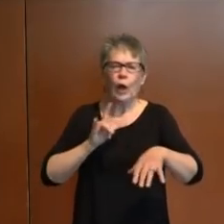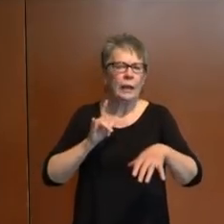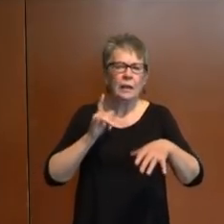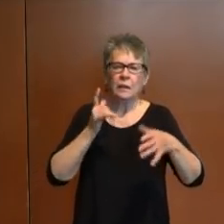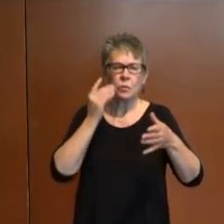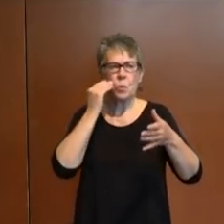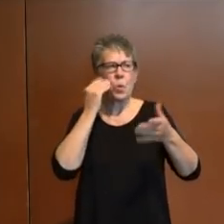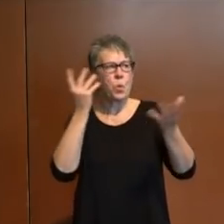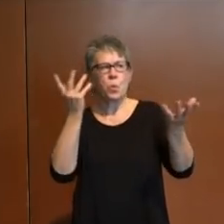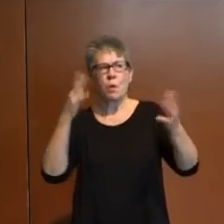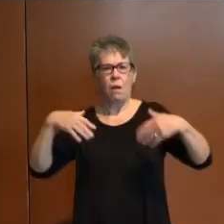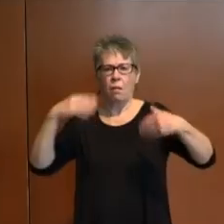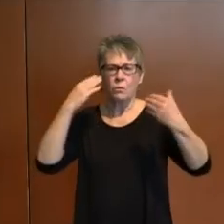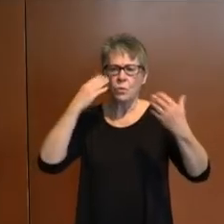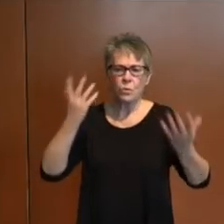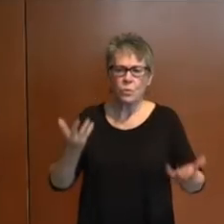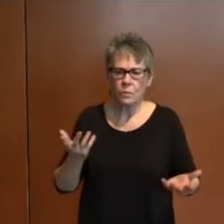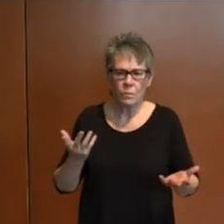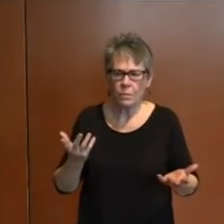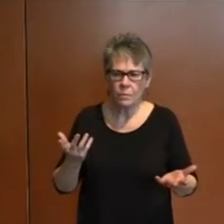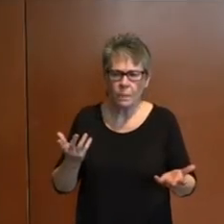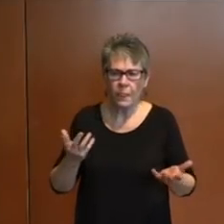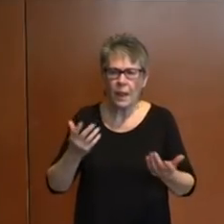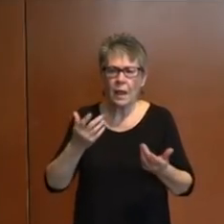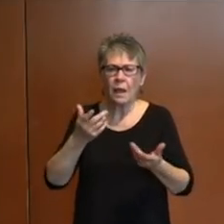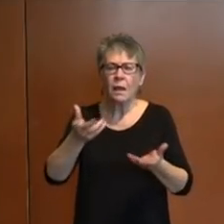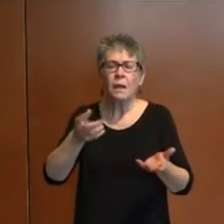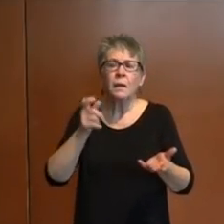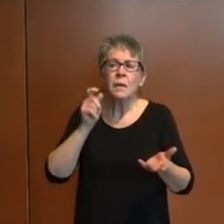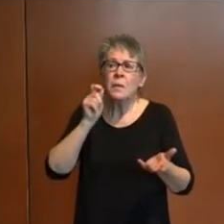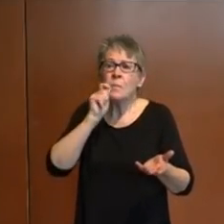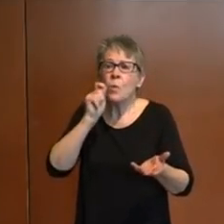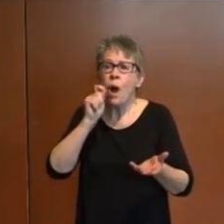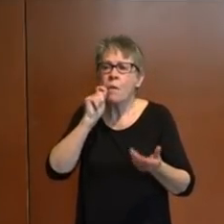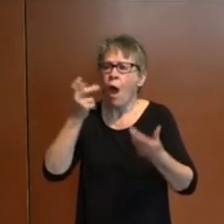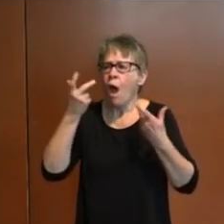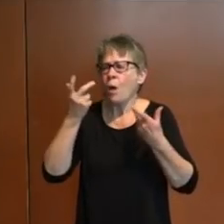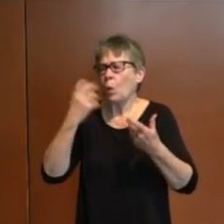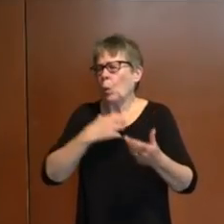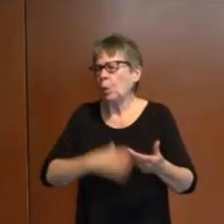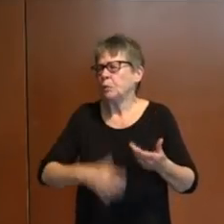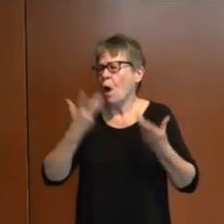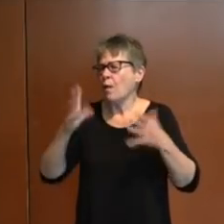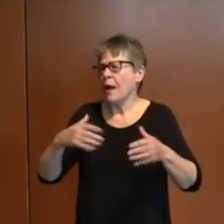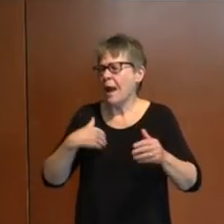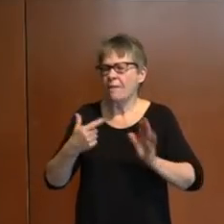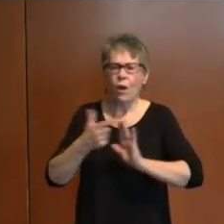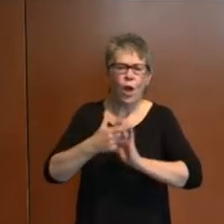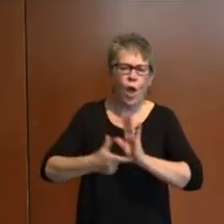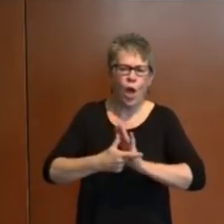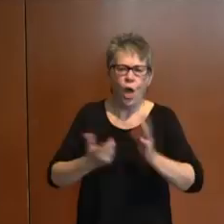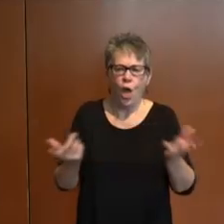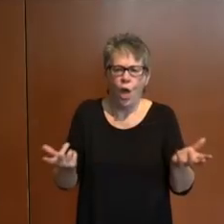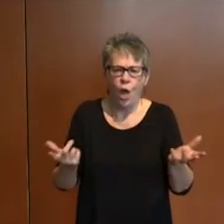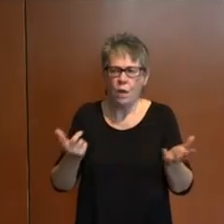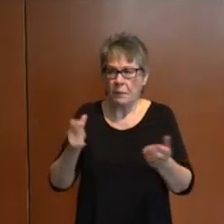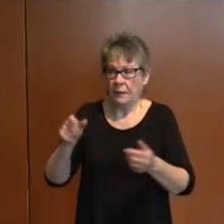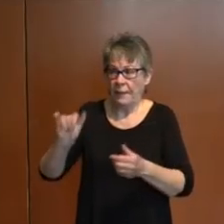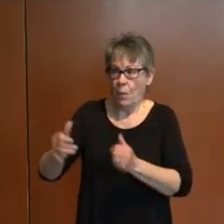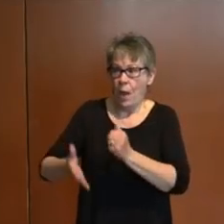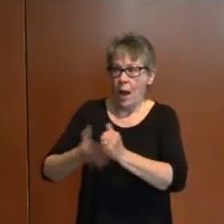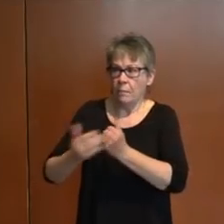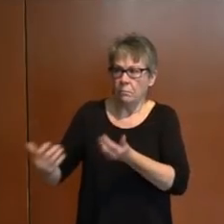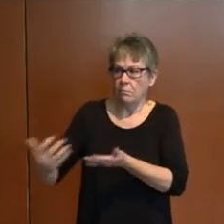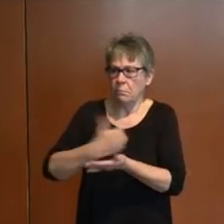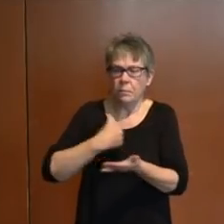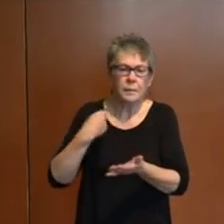talked about it. I wish we already had it, frankly, because it would be a source of revenue. Putting aside the social injustices which would have been